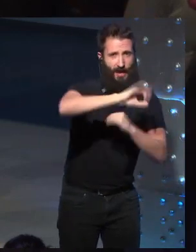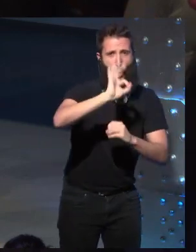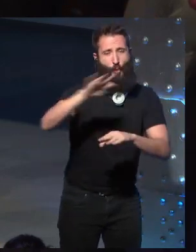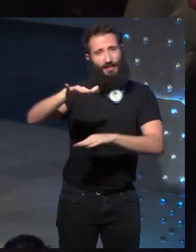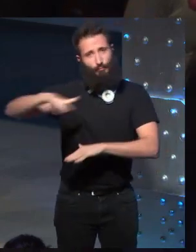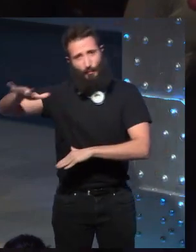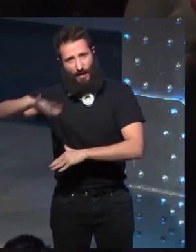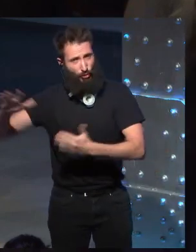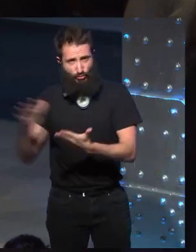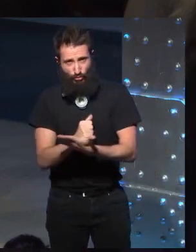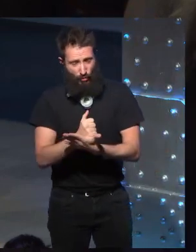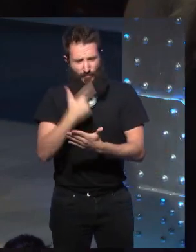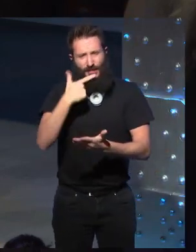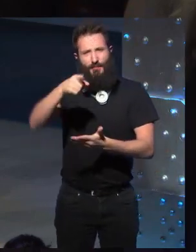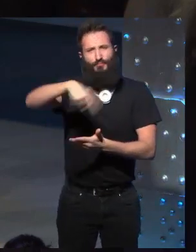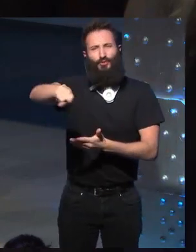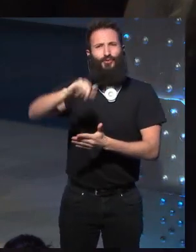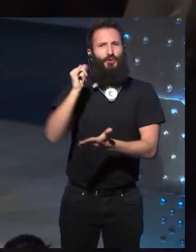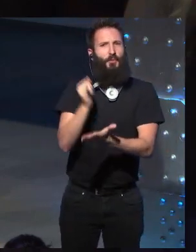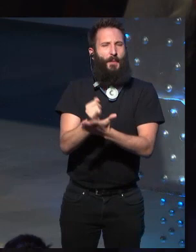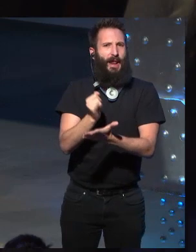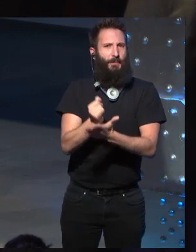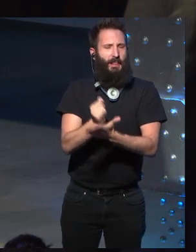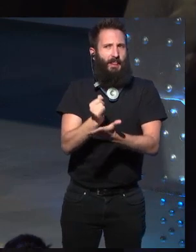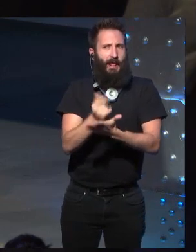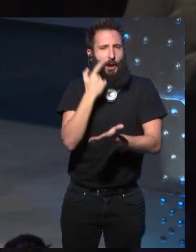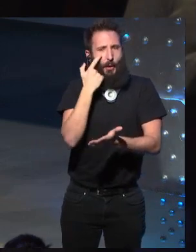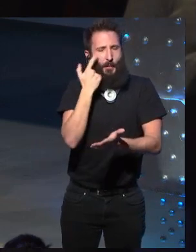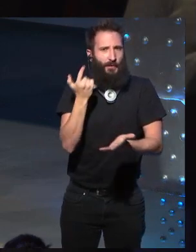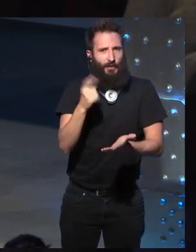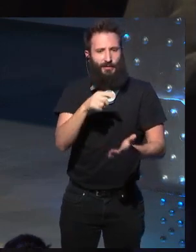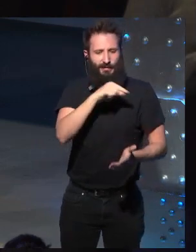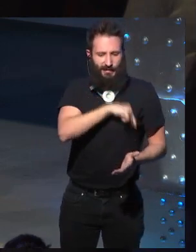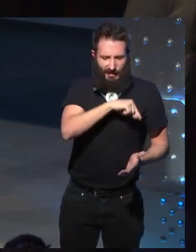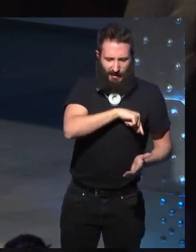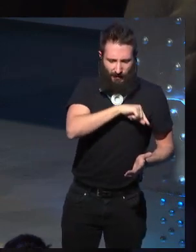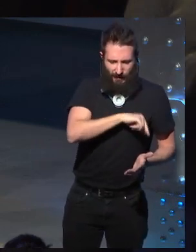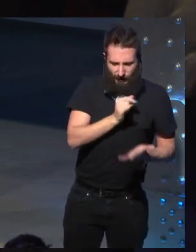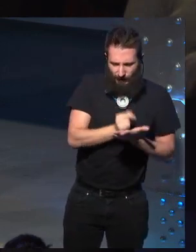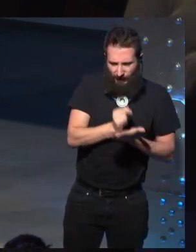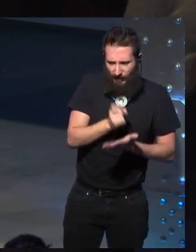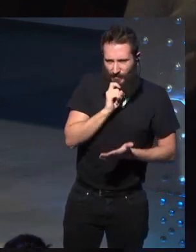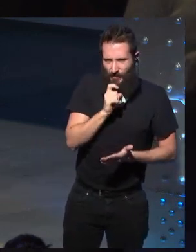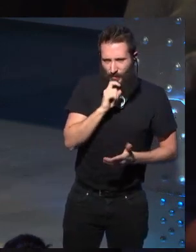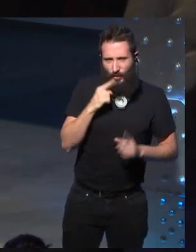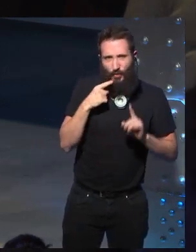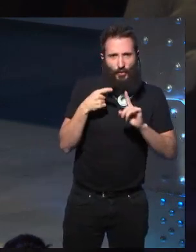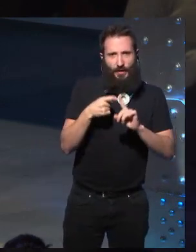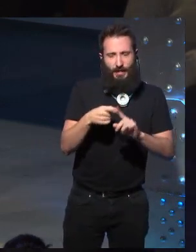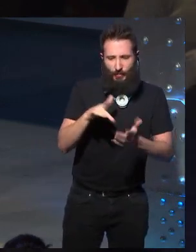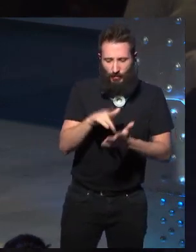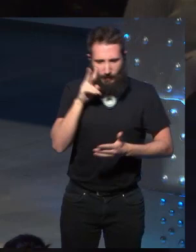time, space, etc. How can you experiment? How can you experience